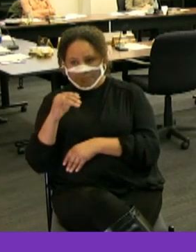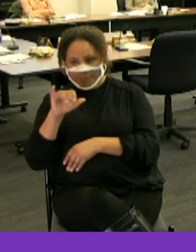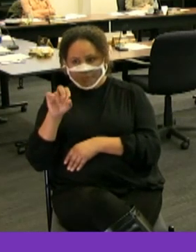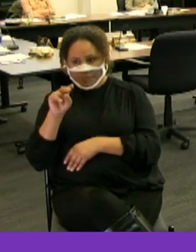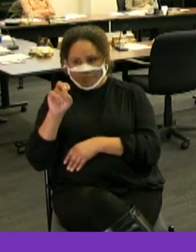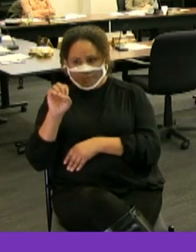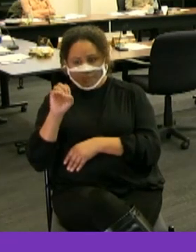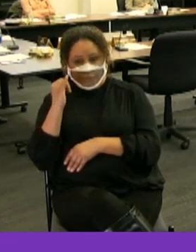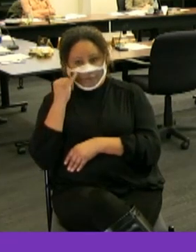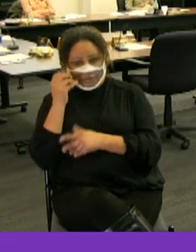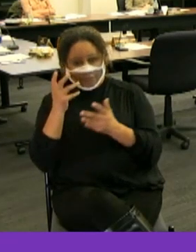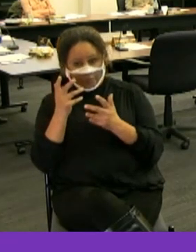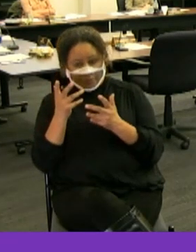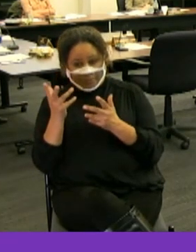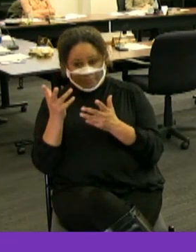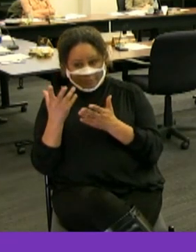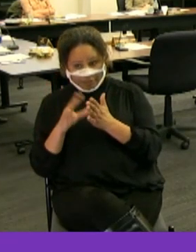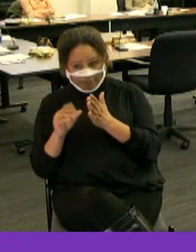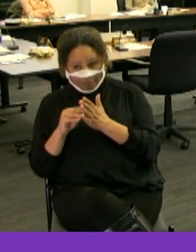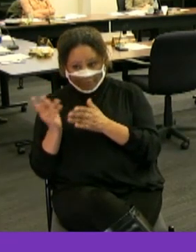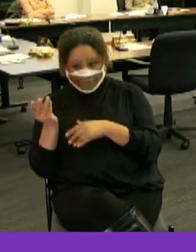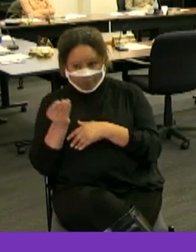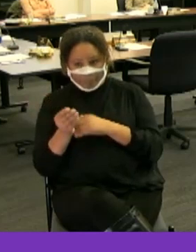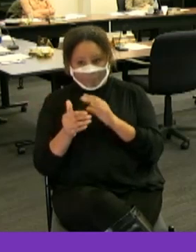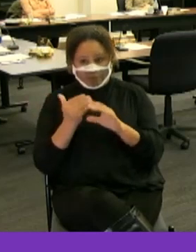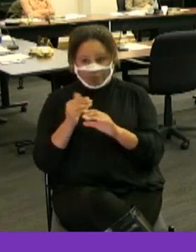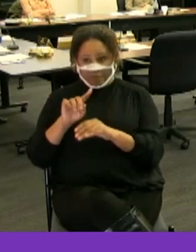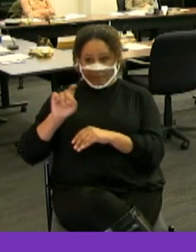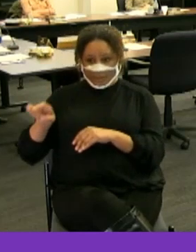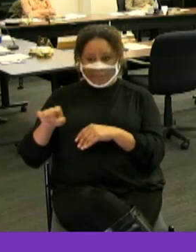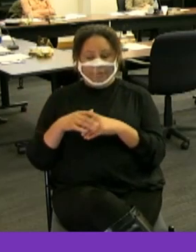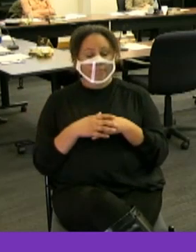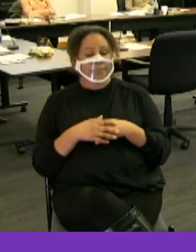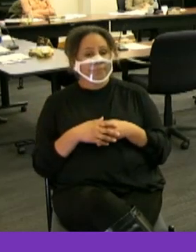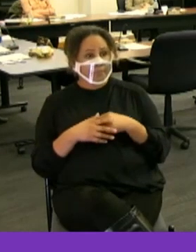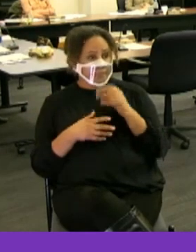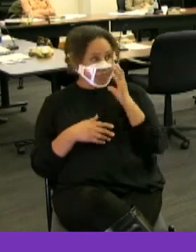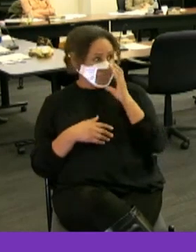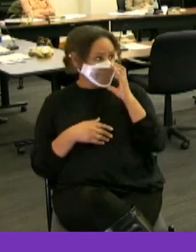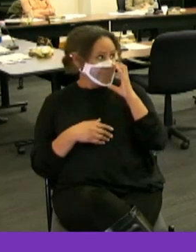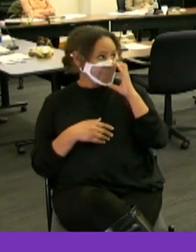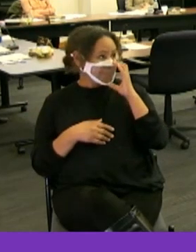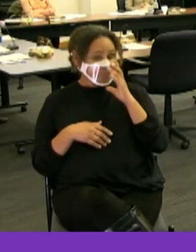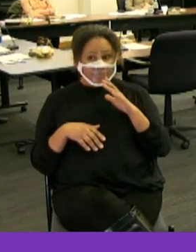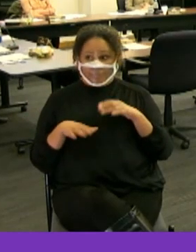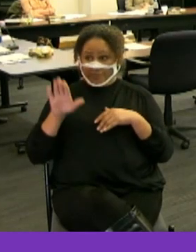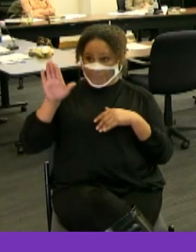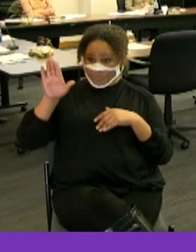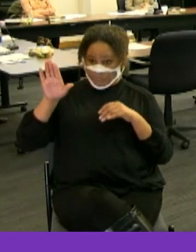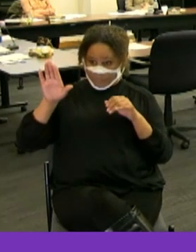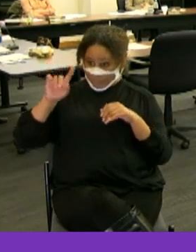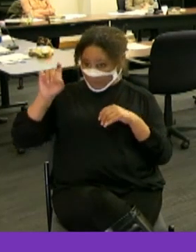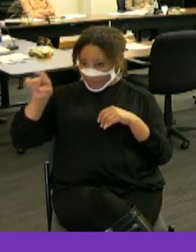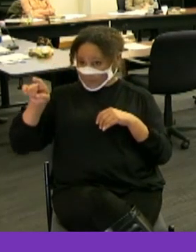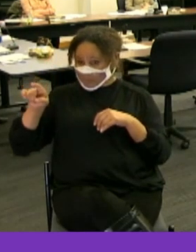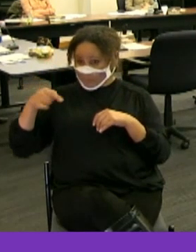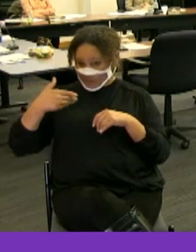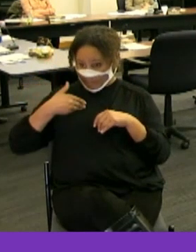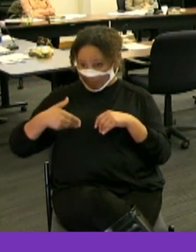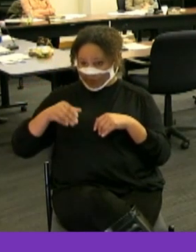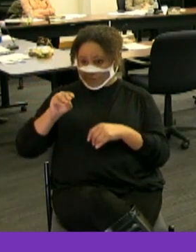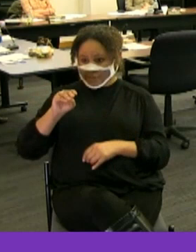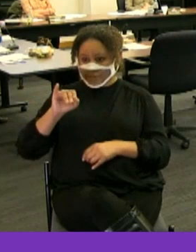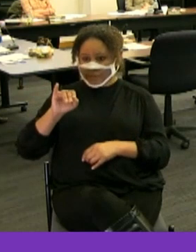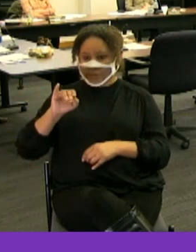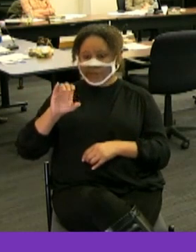it, please email her and ask her for it. And that concludes. May I ask a question, Maureen? This is Michelle.